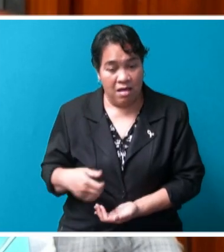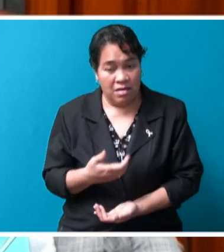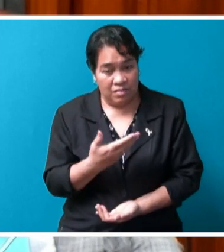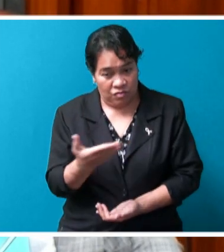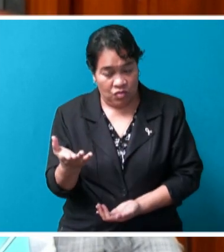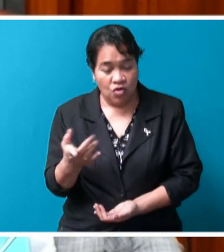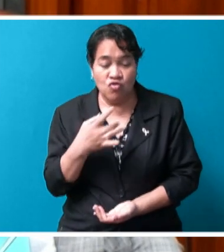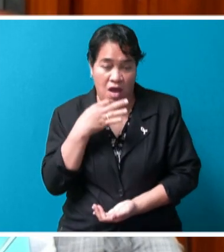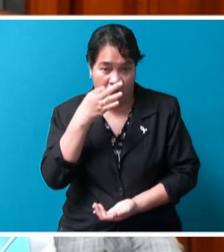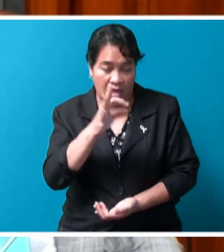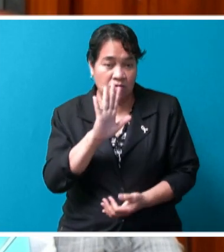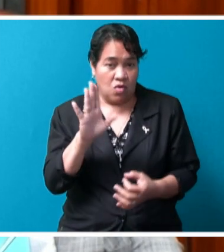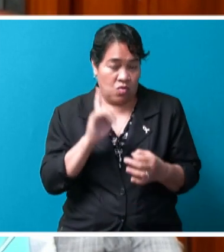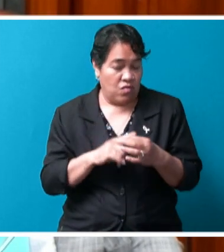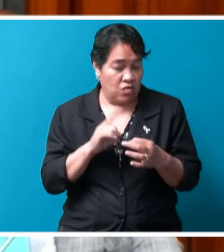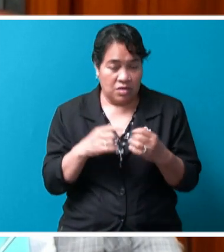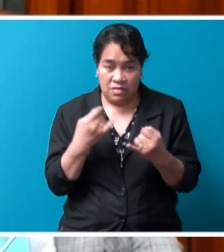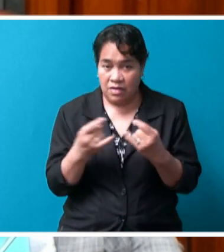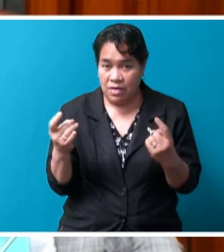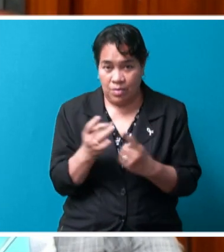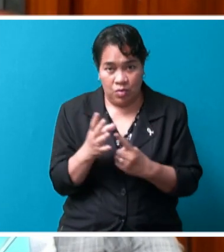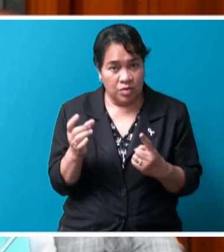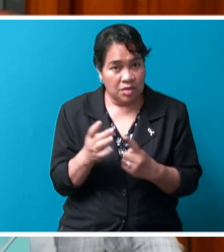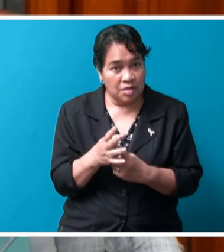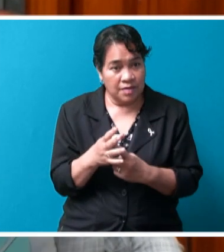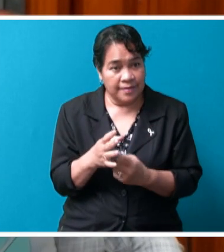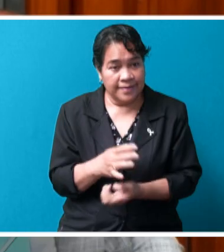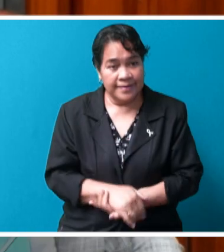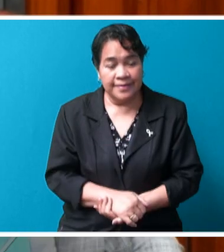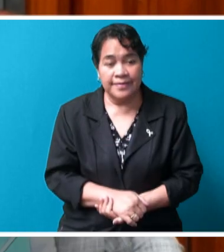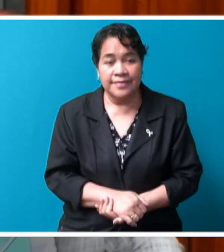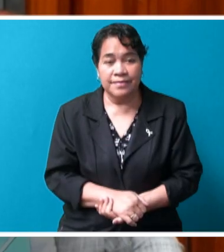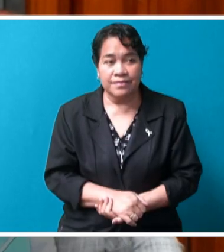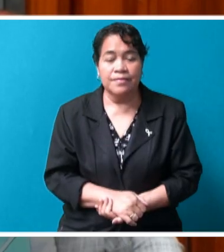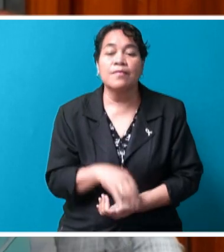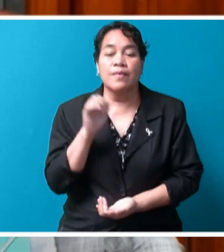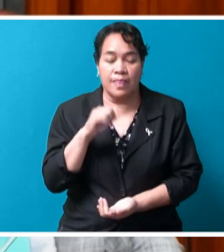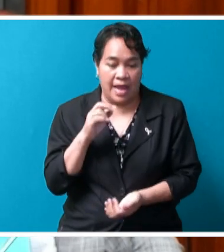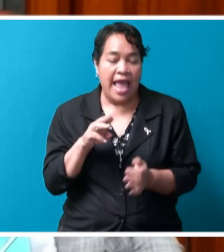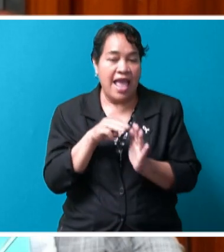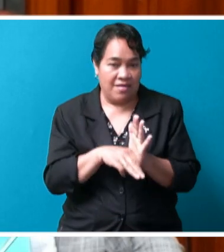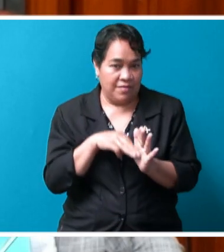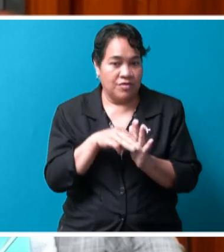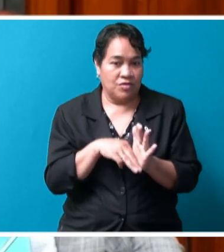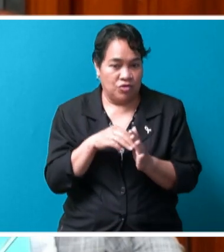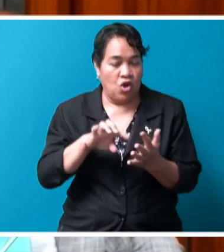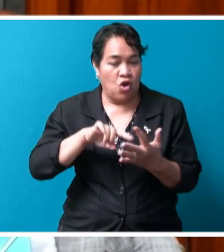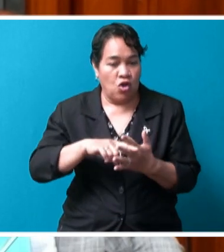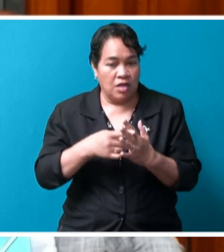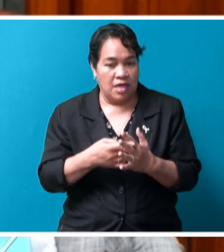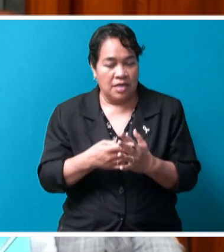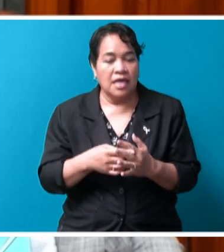this important question. Mr. Speaker, sir, HIV-related content is explicitly taught in 7